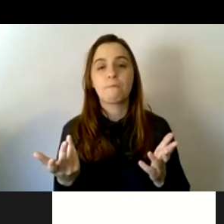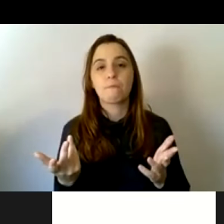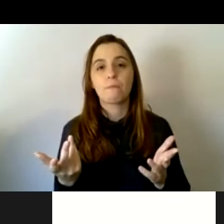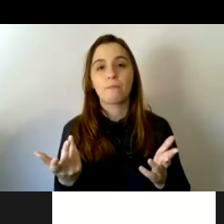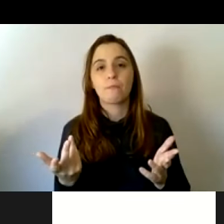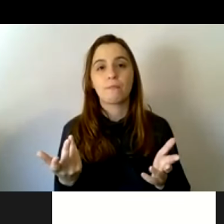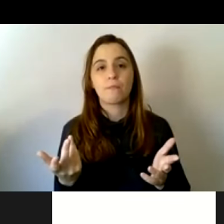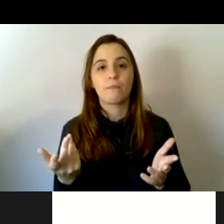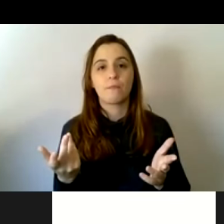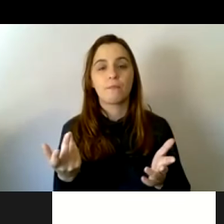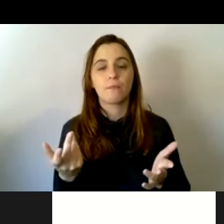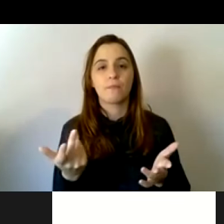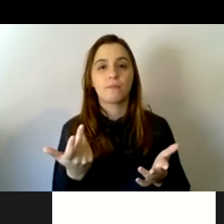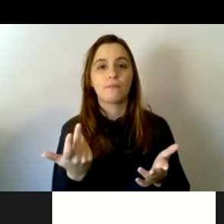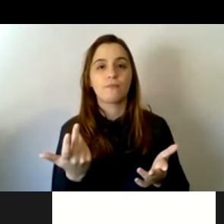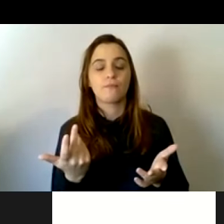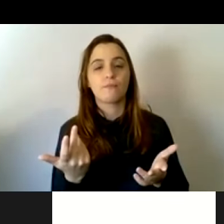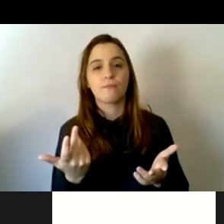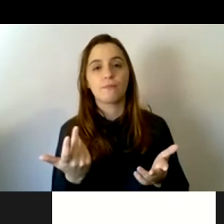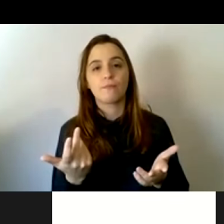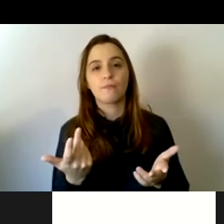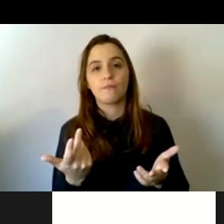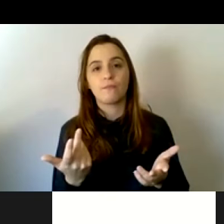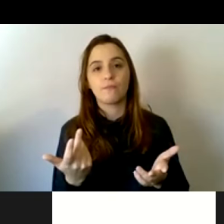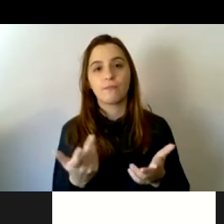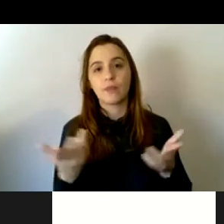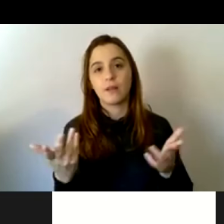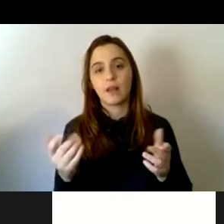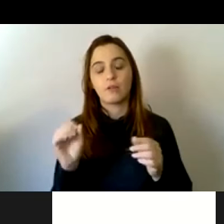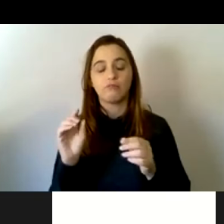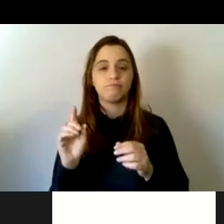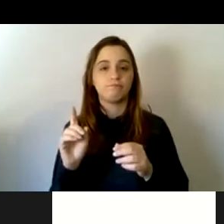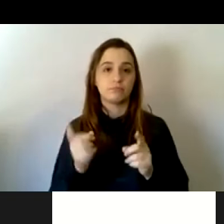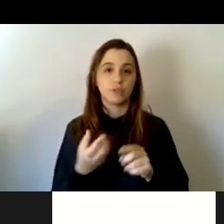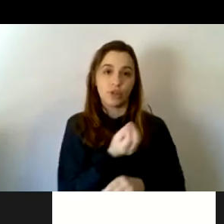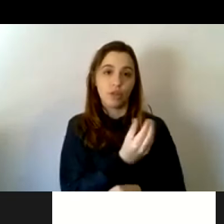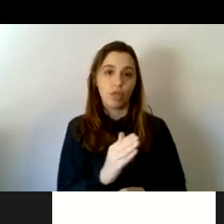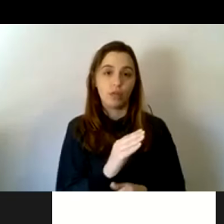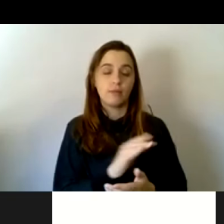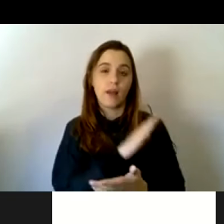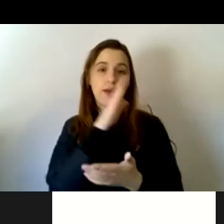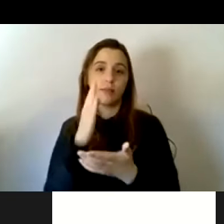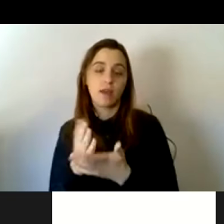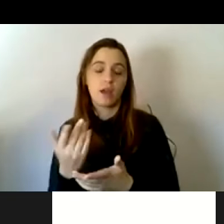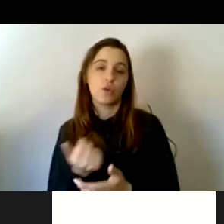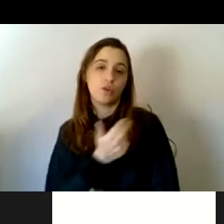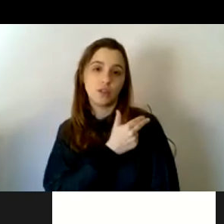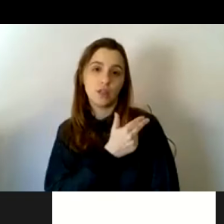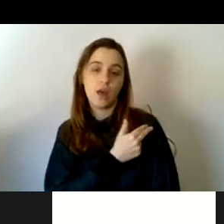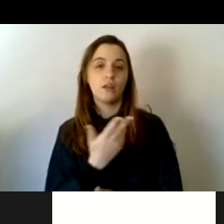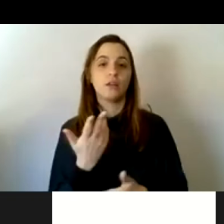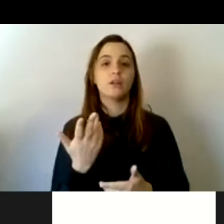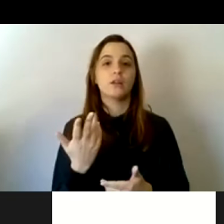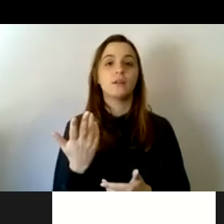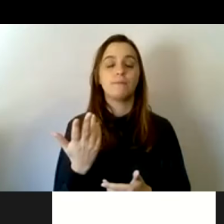through, well, from the kindergarten to the university, and results in